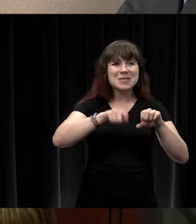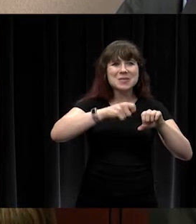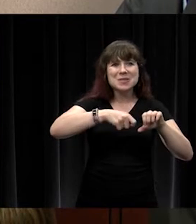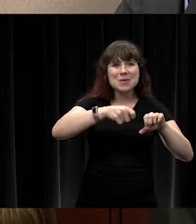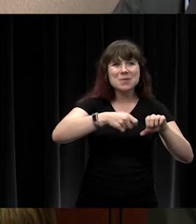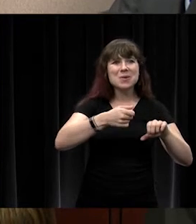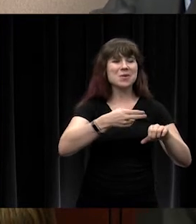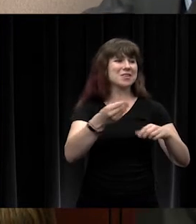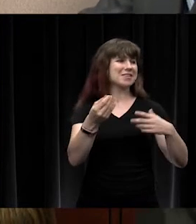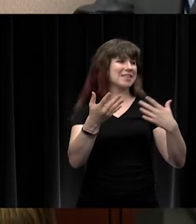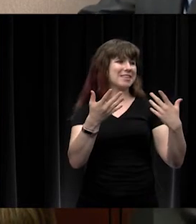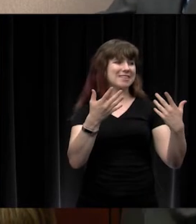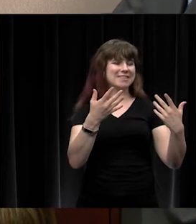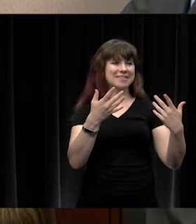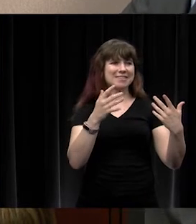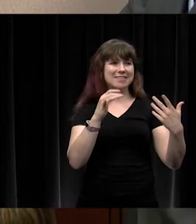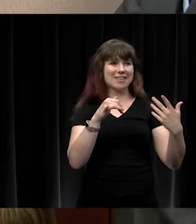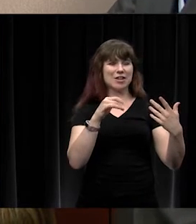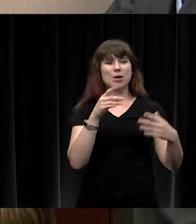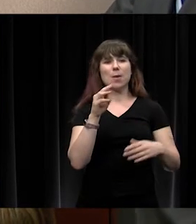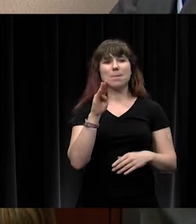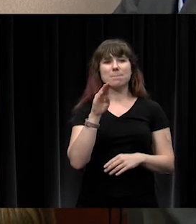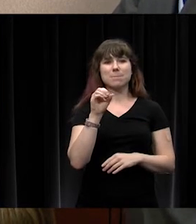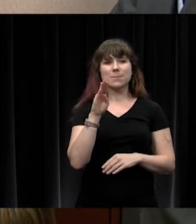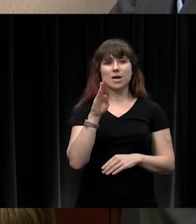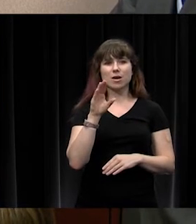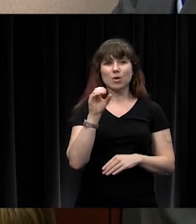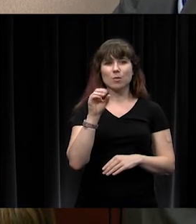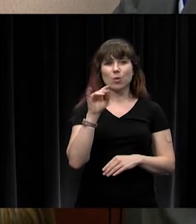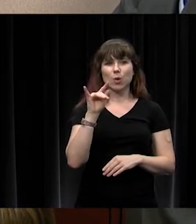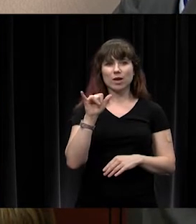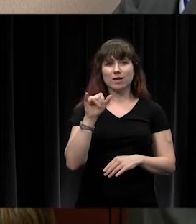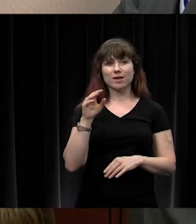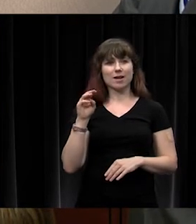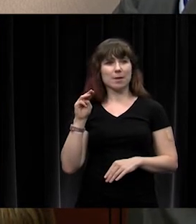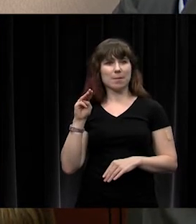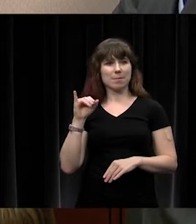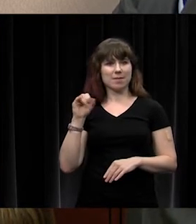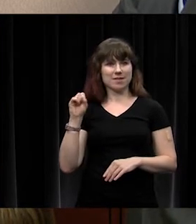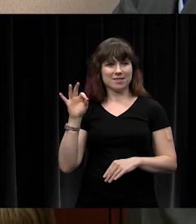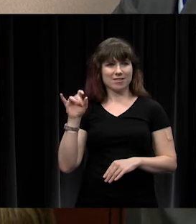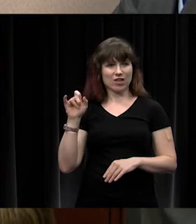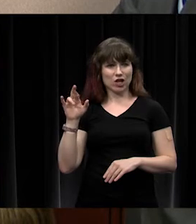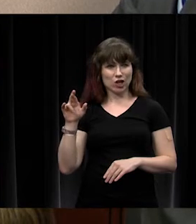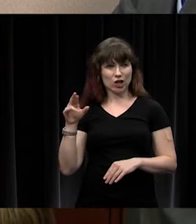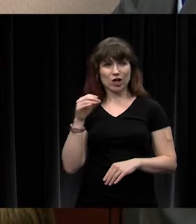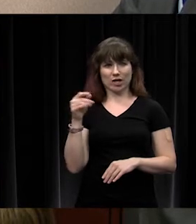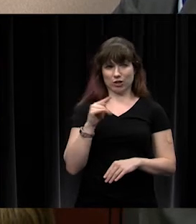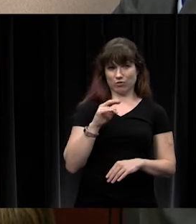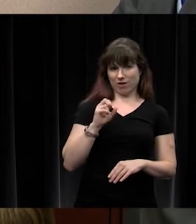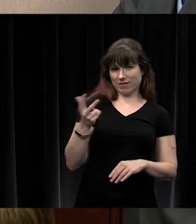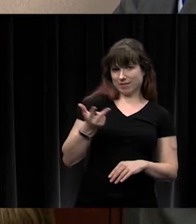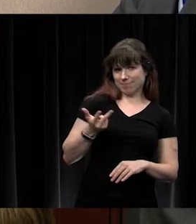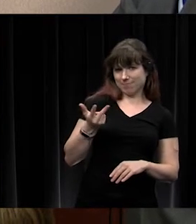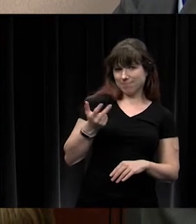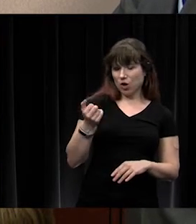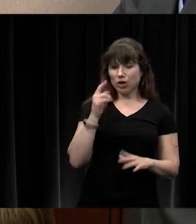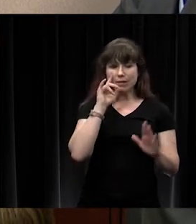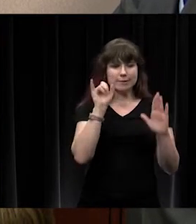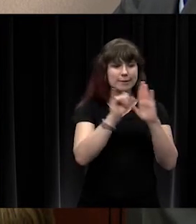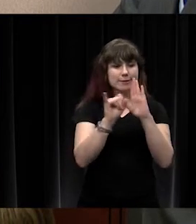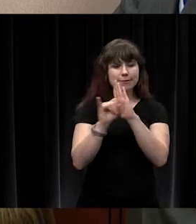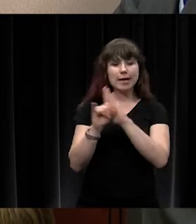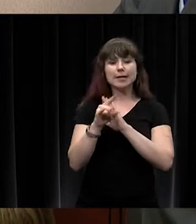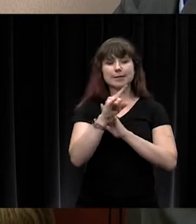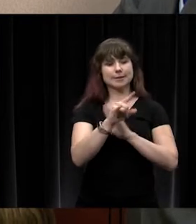Mr. Bob Courtney and Mrs. Felter went through with Travis and kind of identified things of significance that we can either